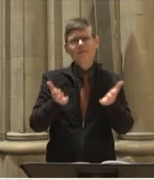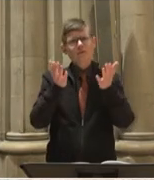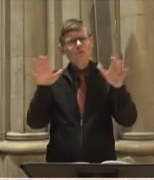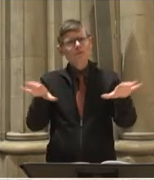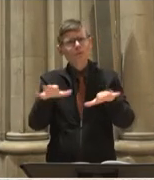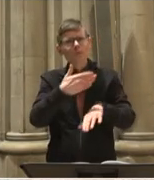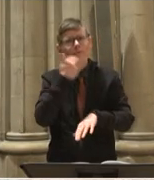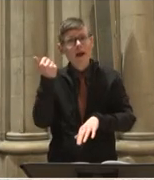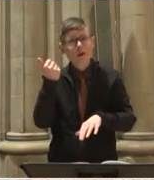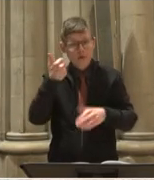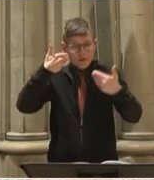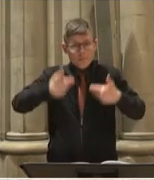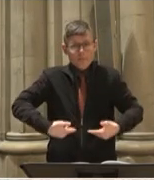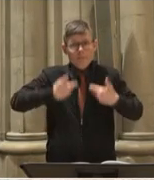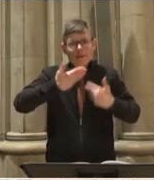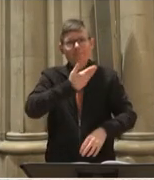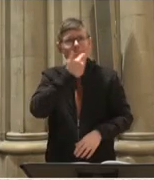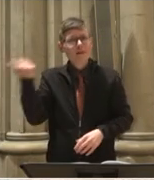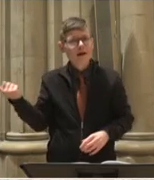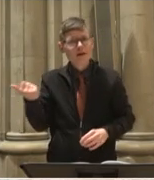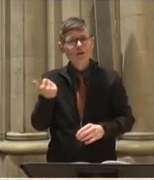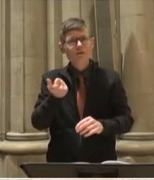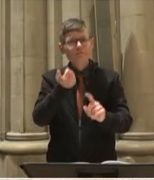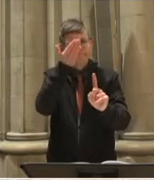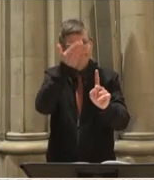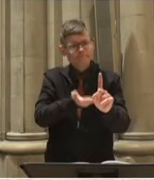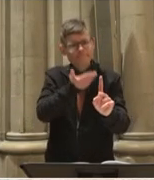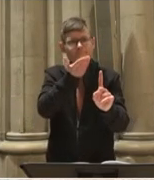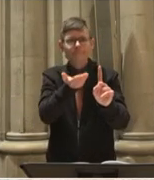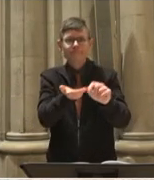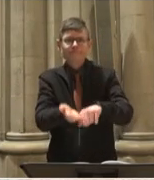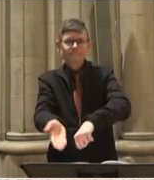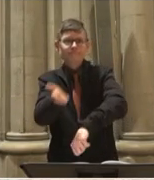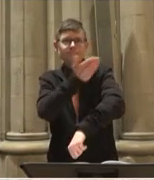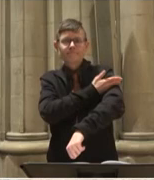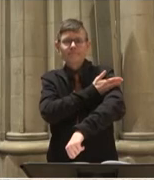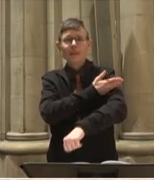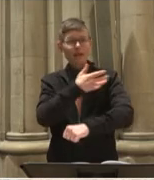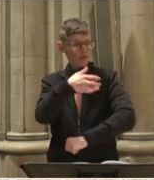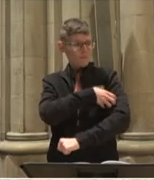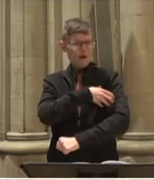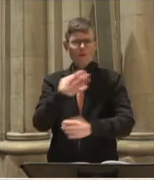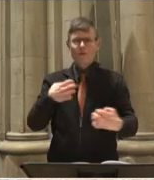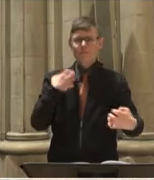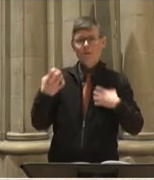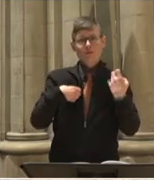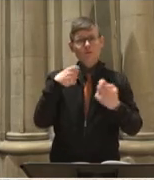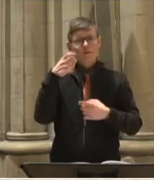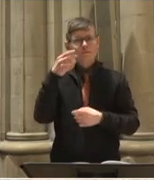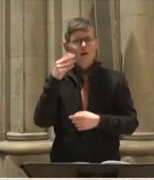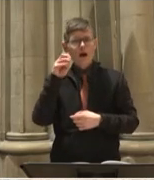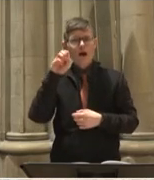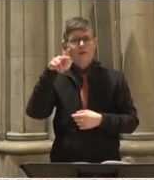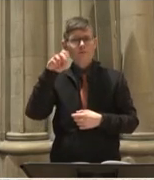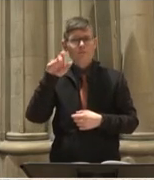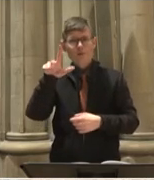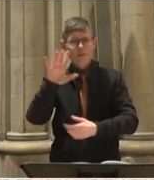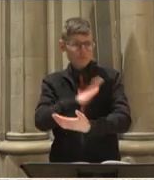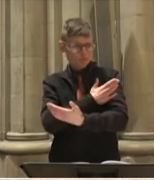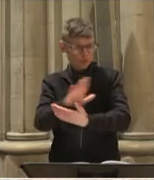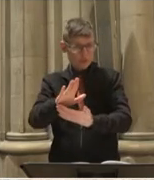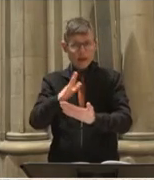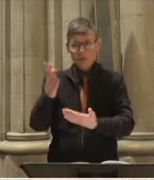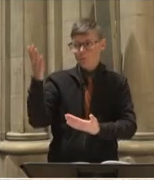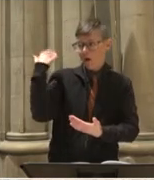us to be better. Inasmuch as the power and emotions of gospel music was and is